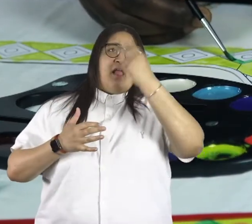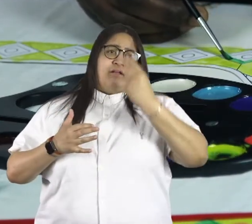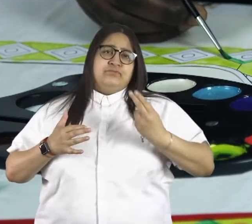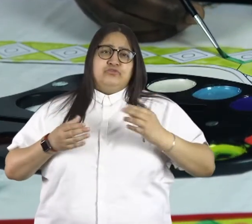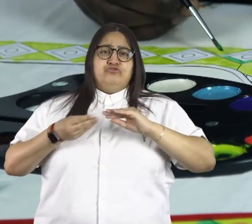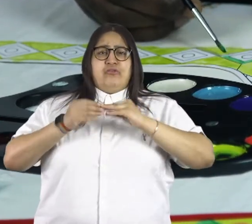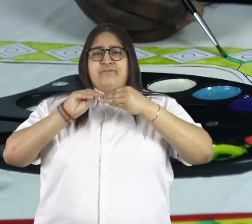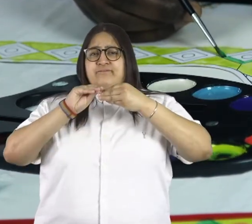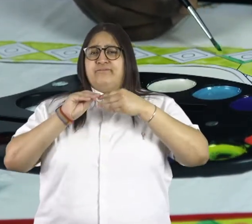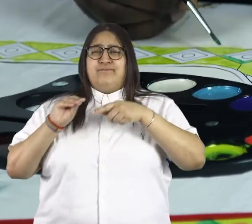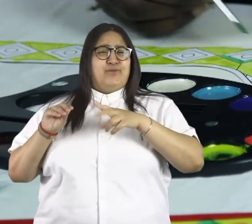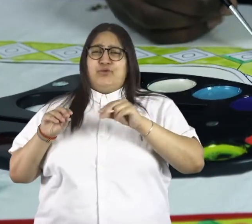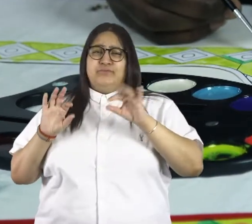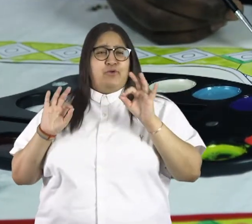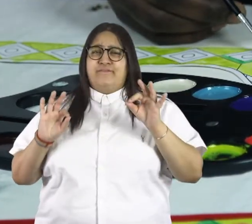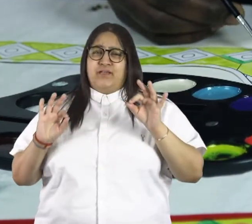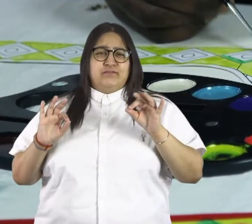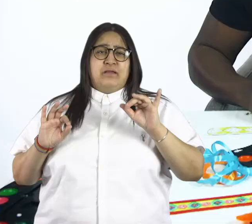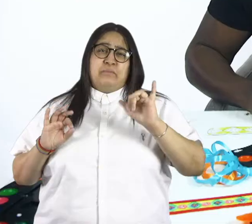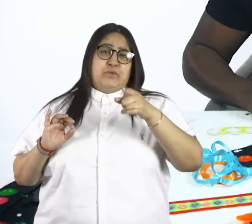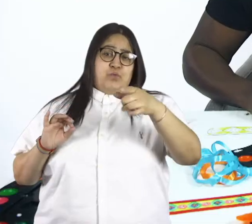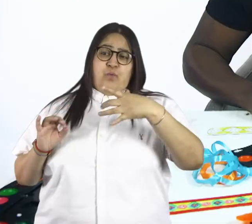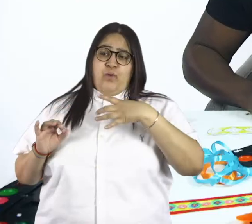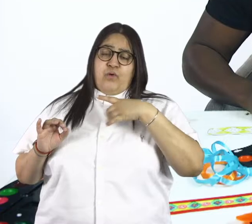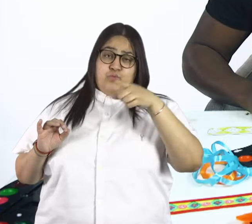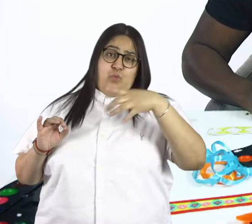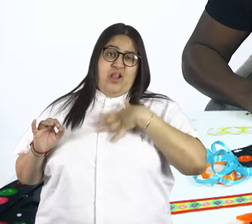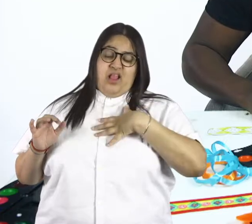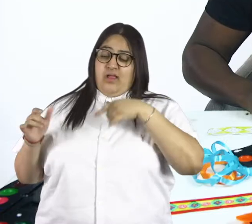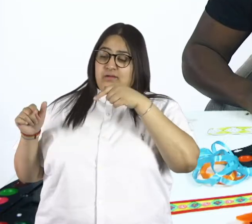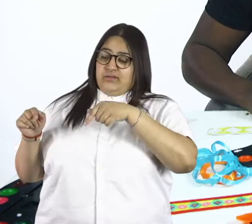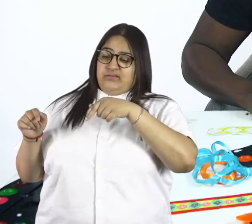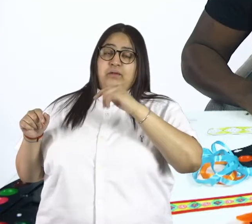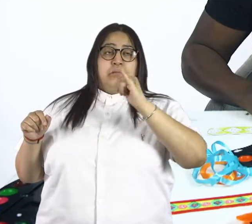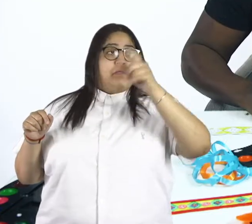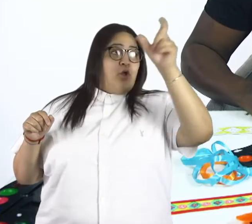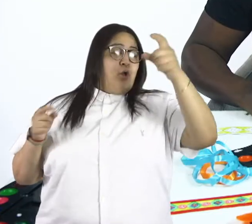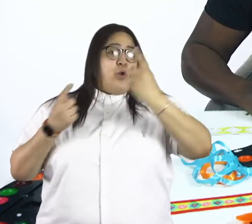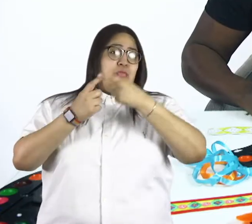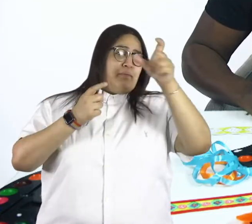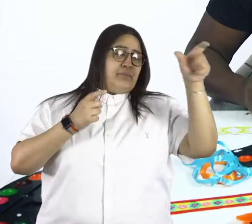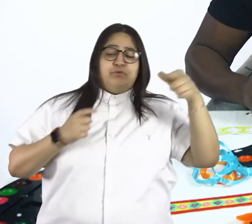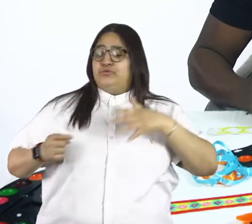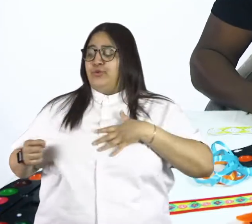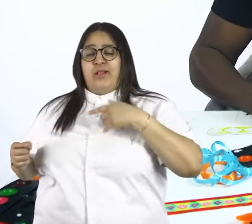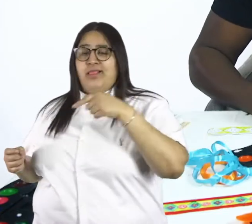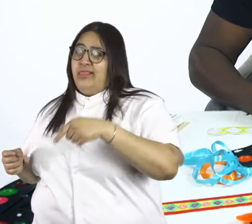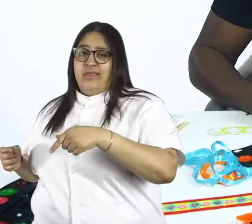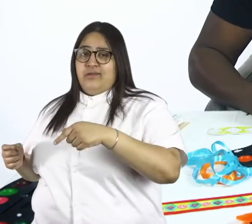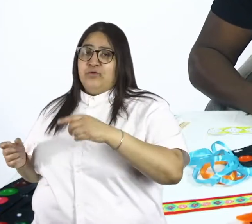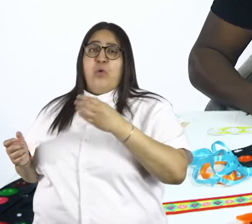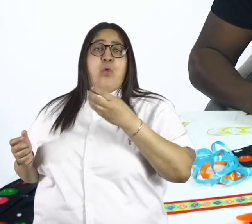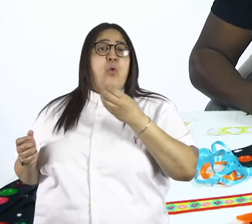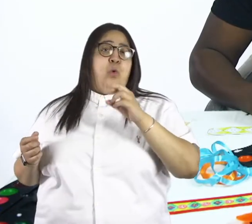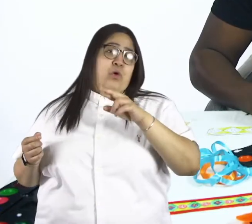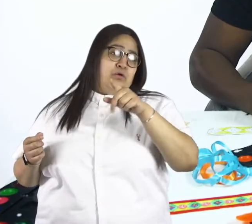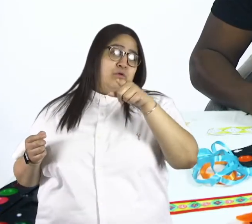What you like might not be what everyone else likes. What you like might be what someone else might